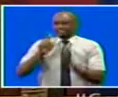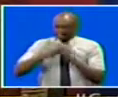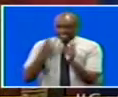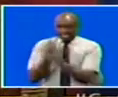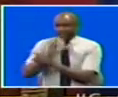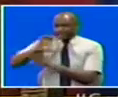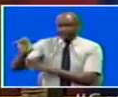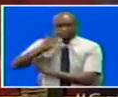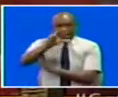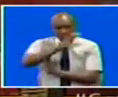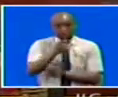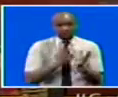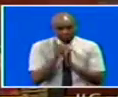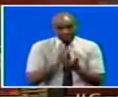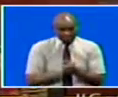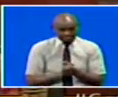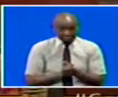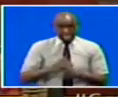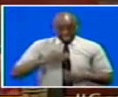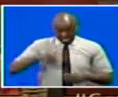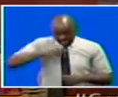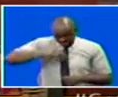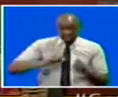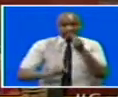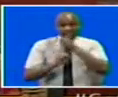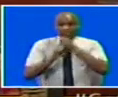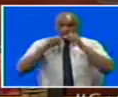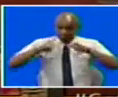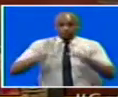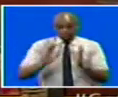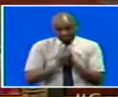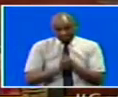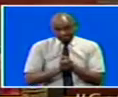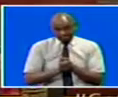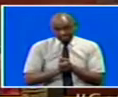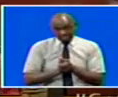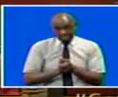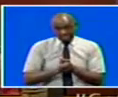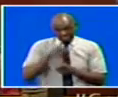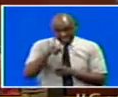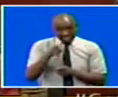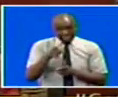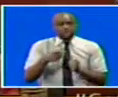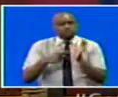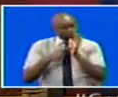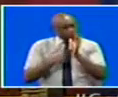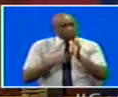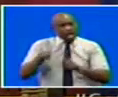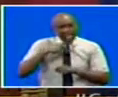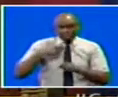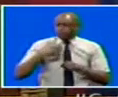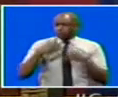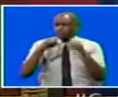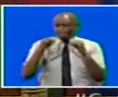counties. Our support for devolution has driven us to seek out and